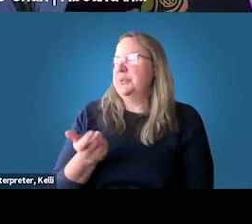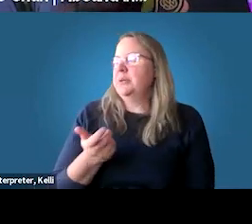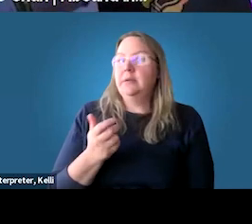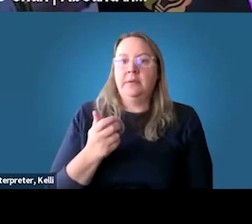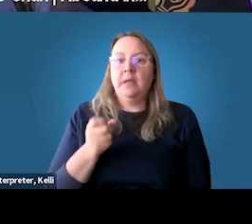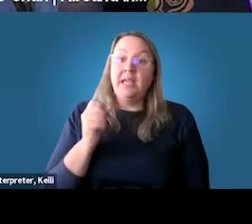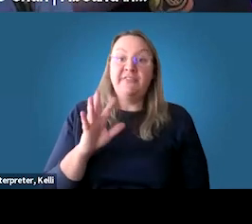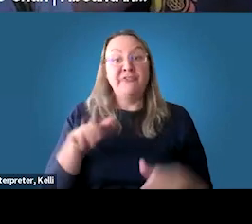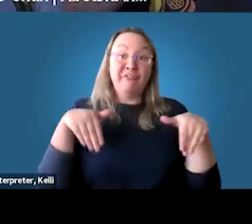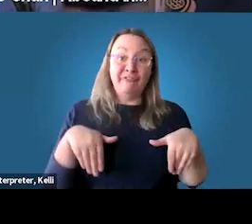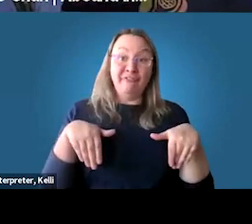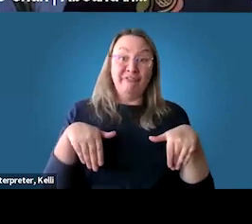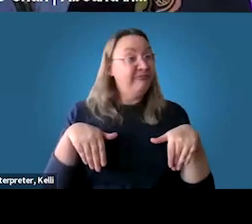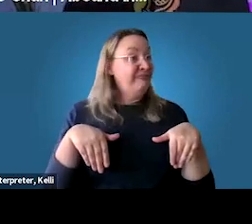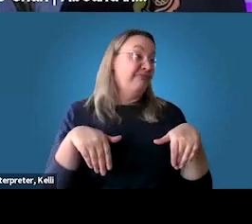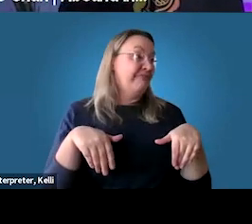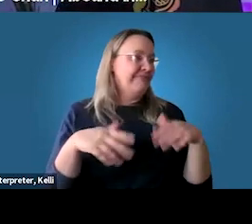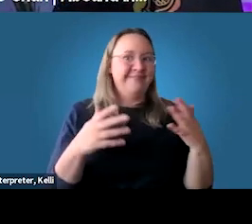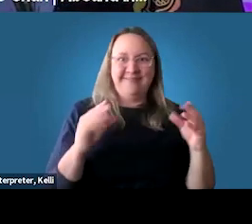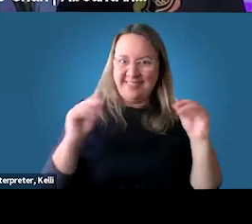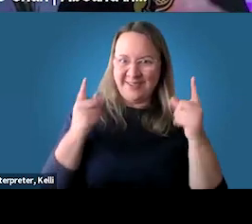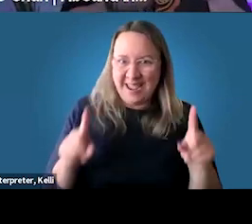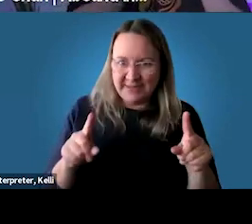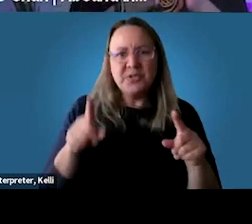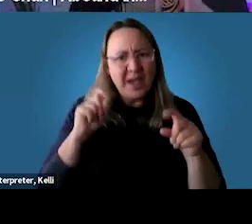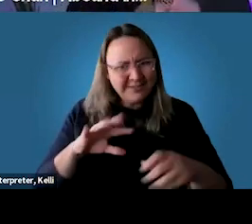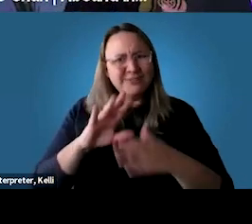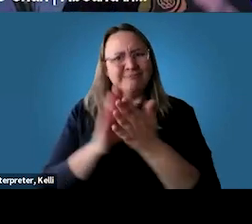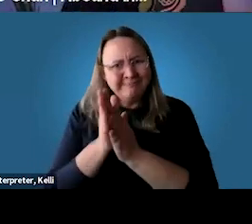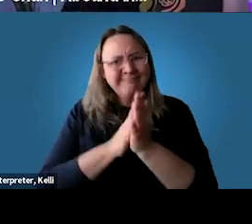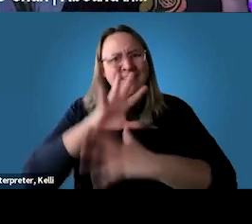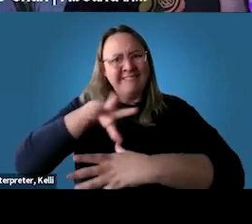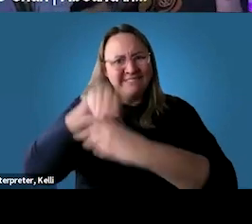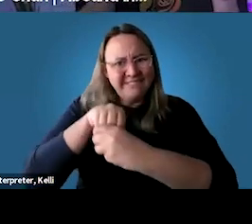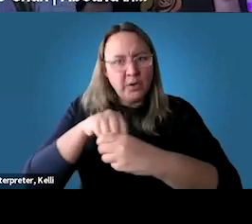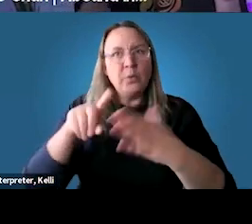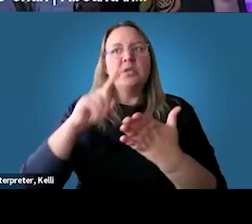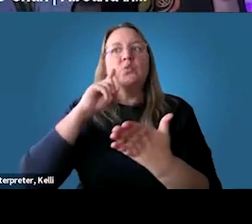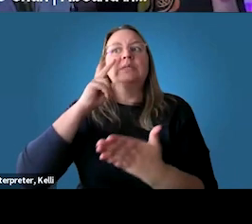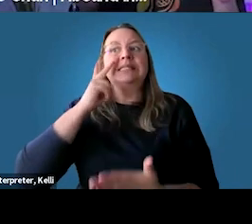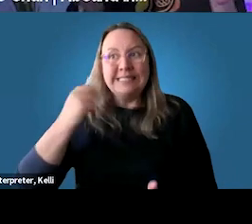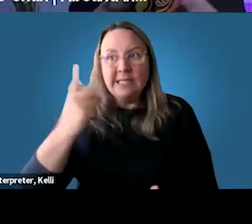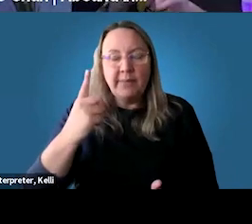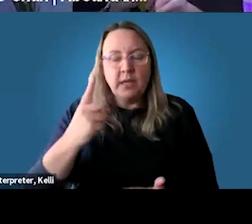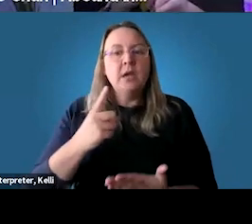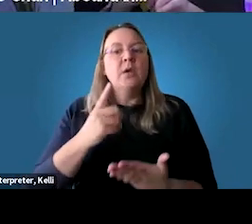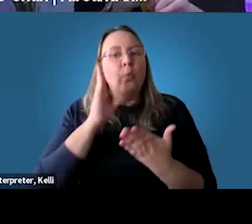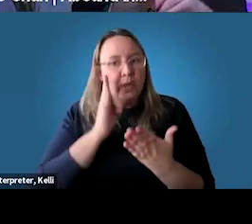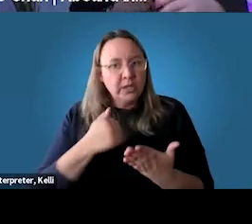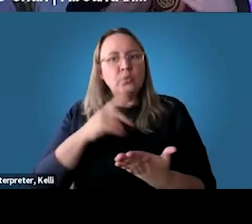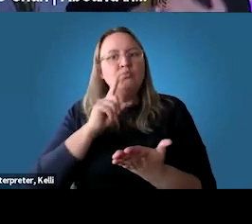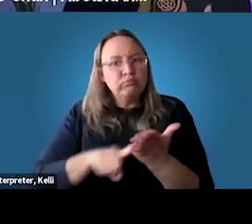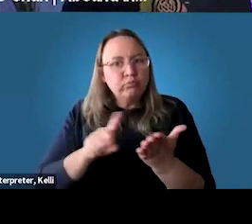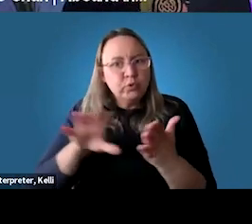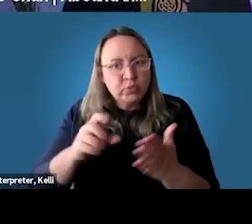happen if you don't be like, I'm curious. I want to go, think what that is. So you have a choice to make. Once you see something, will you choose to engage it? And this goes back